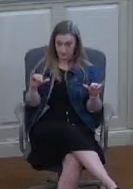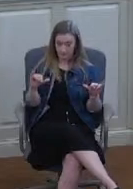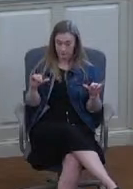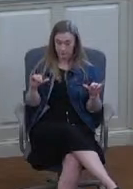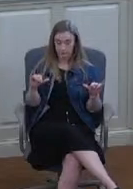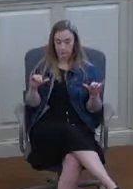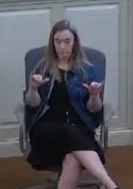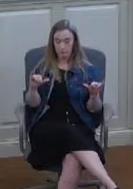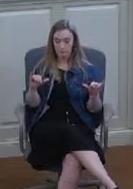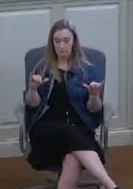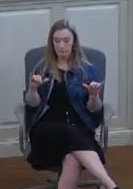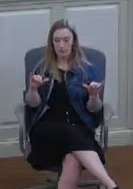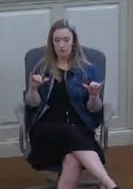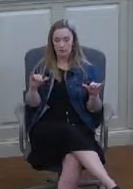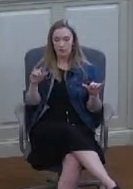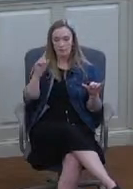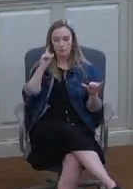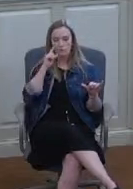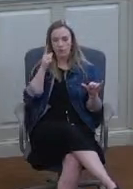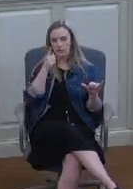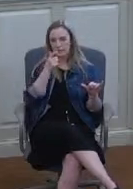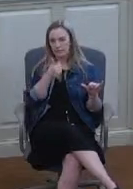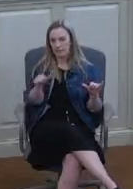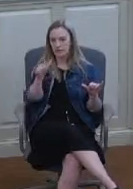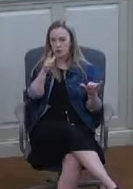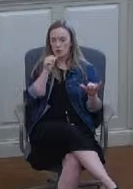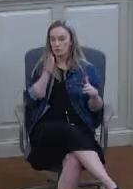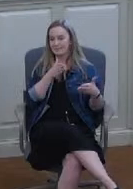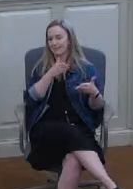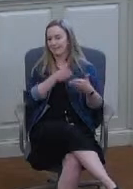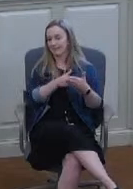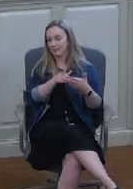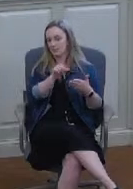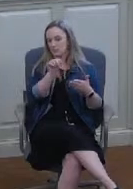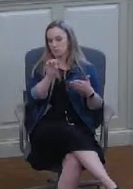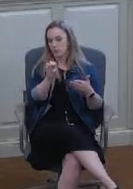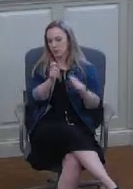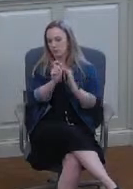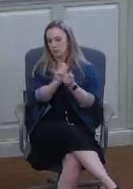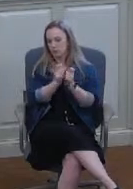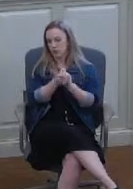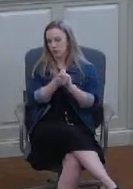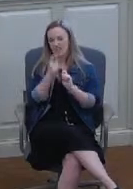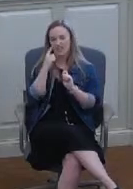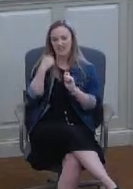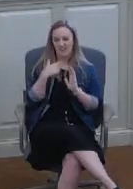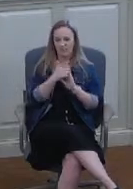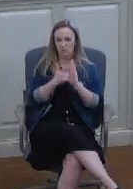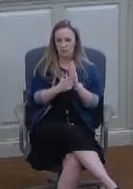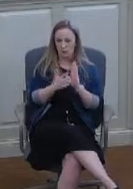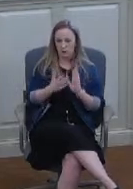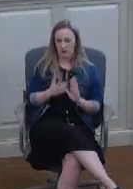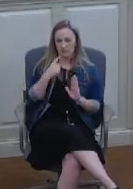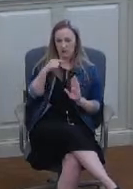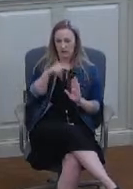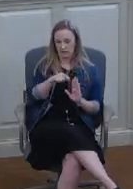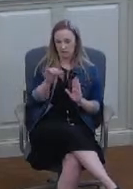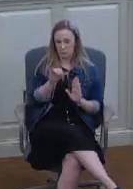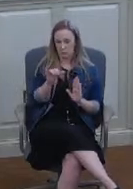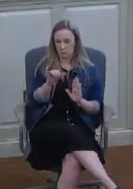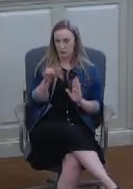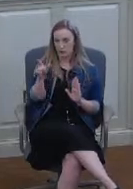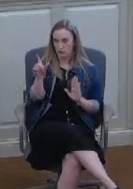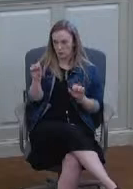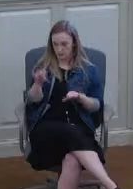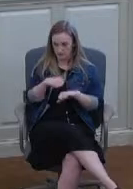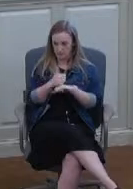those who were opposed to the zone change, I believe there was an attorney for them below, and you could put a process in effect